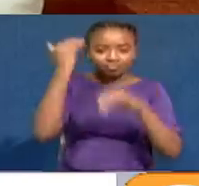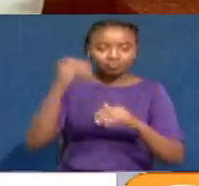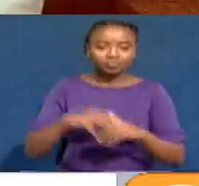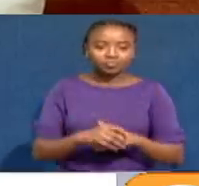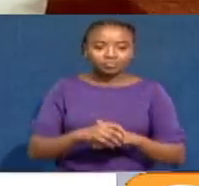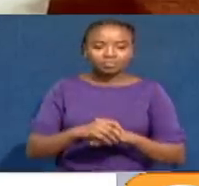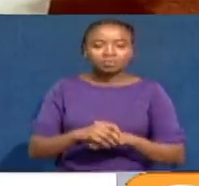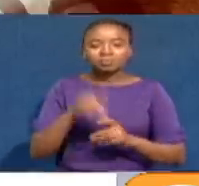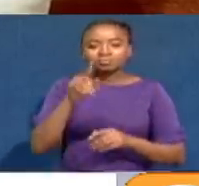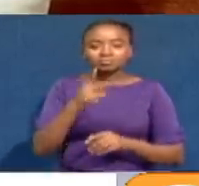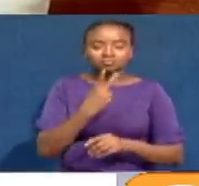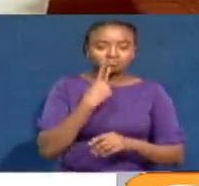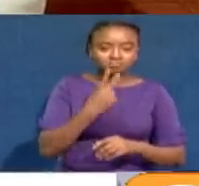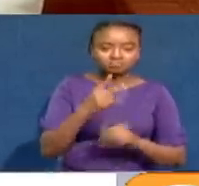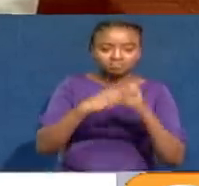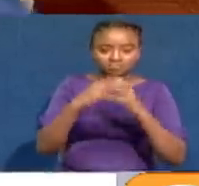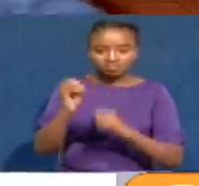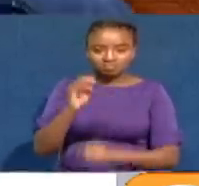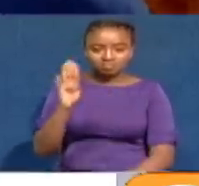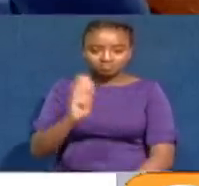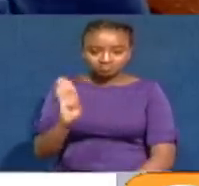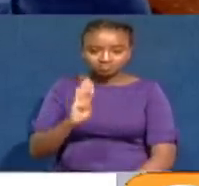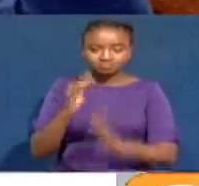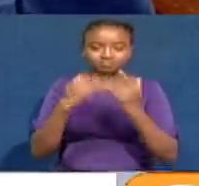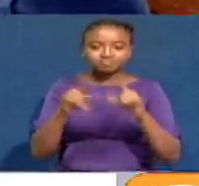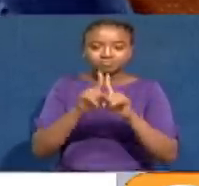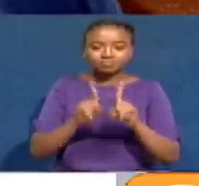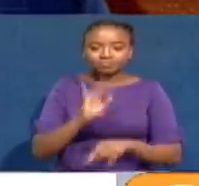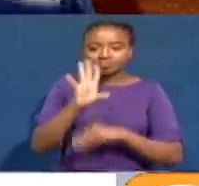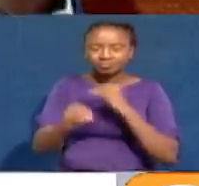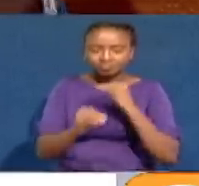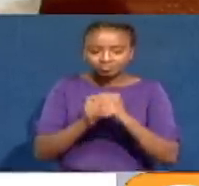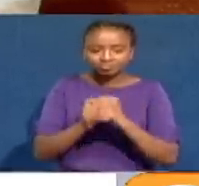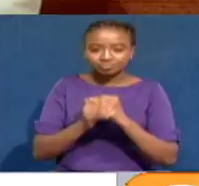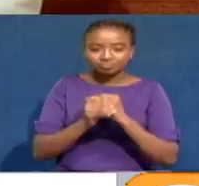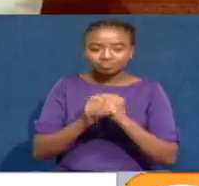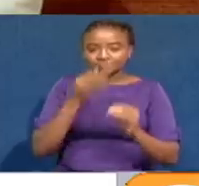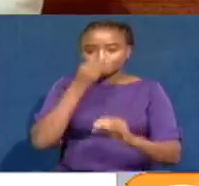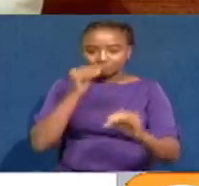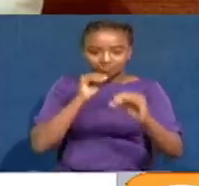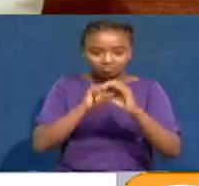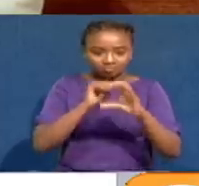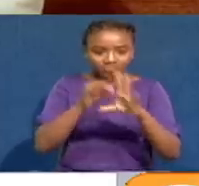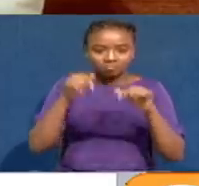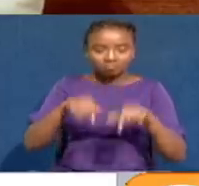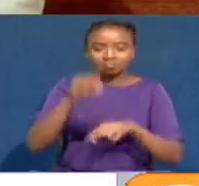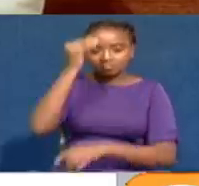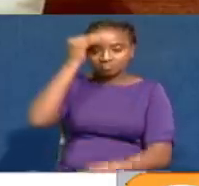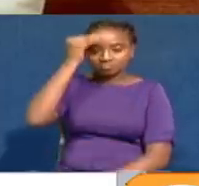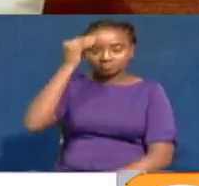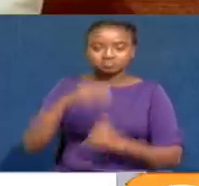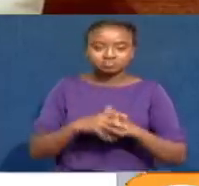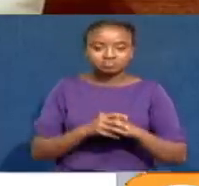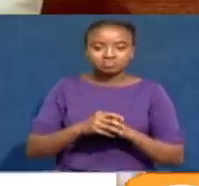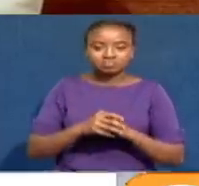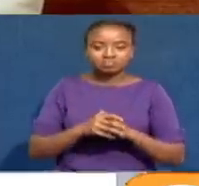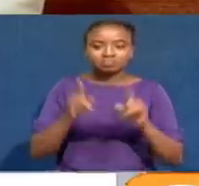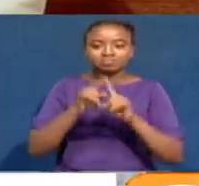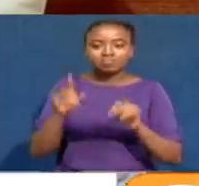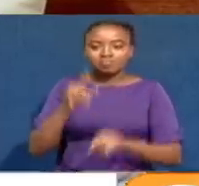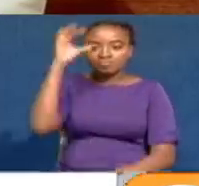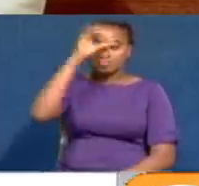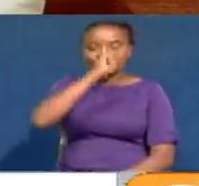constituency. That's around 290 billion. If you add investment in our education in terms of infrastructure, and we